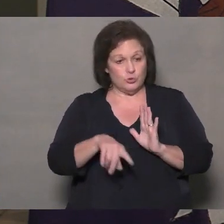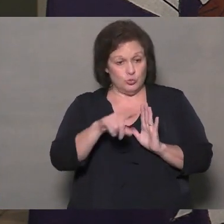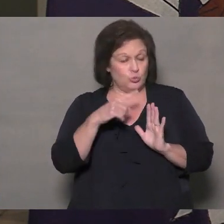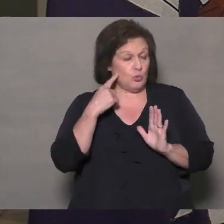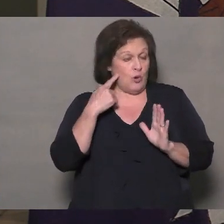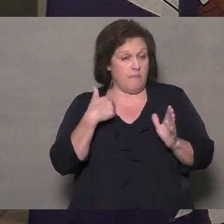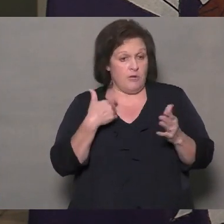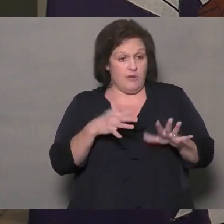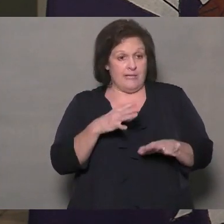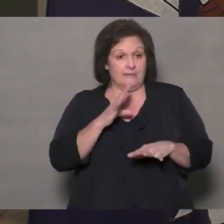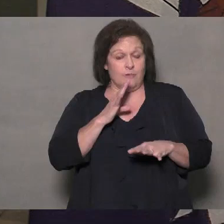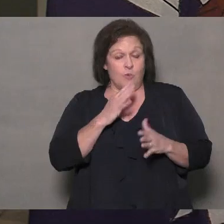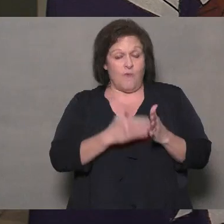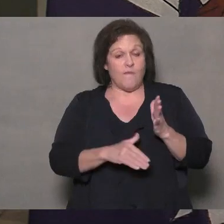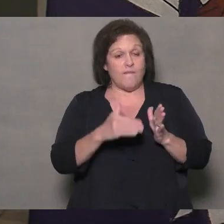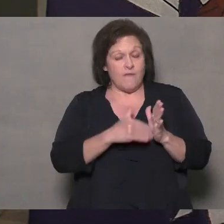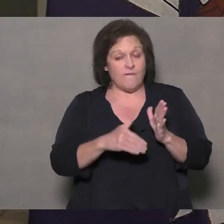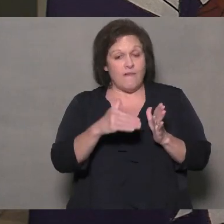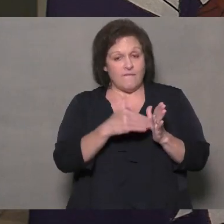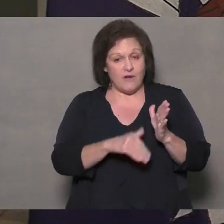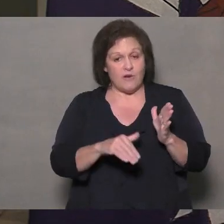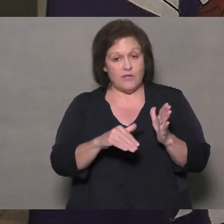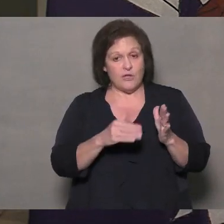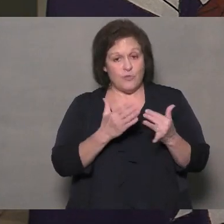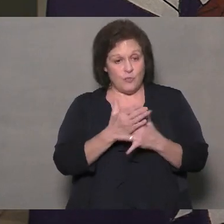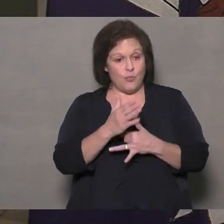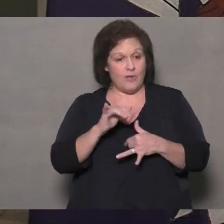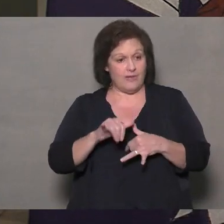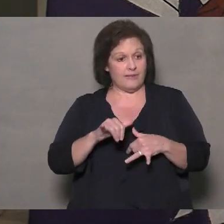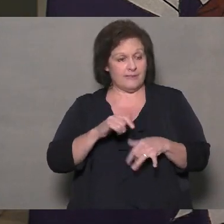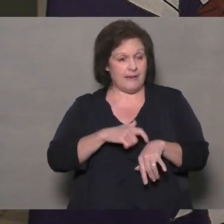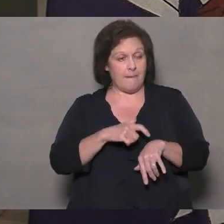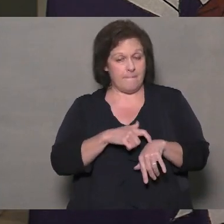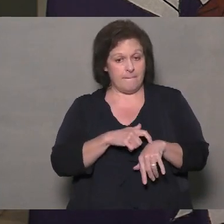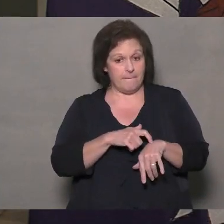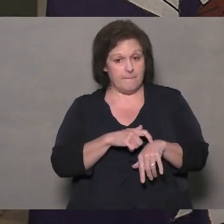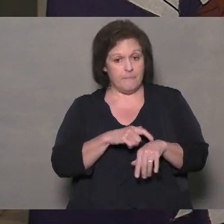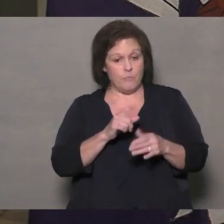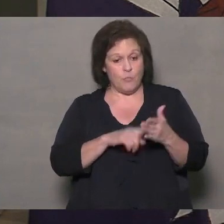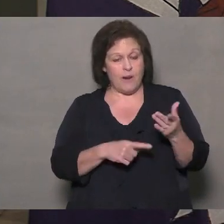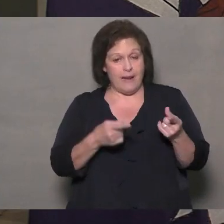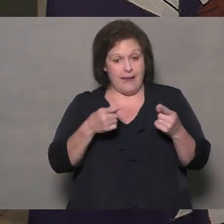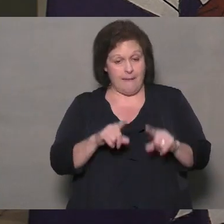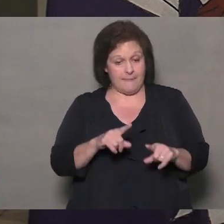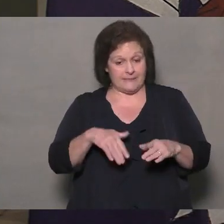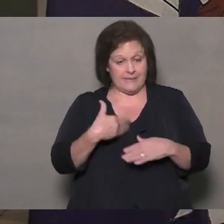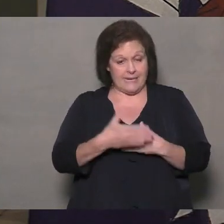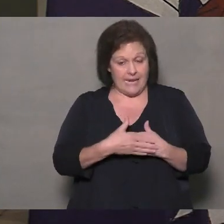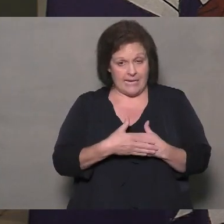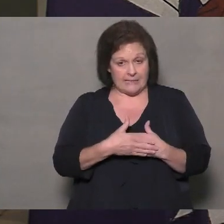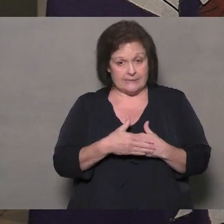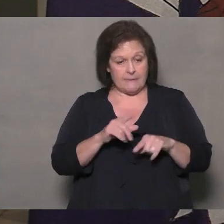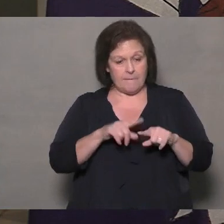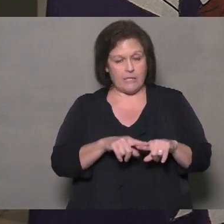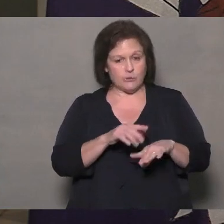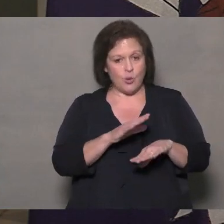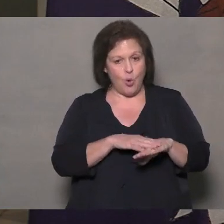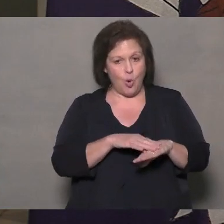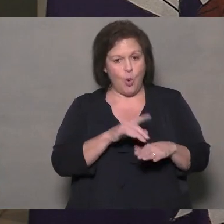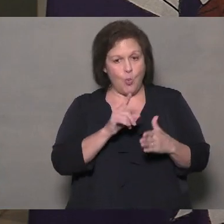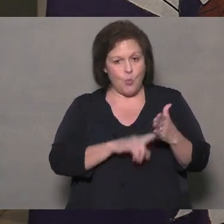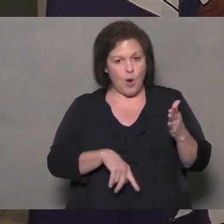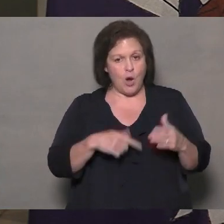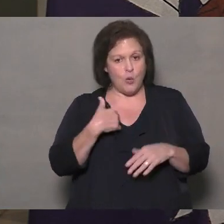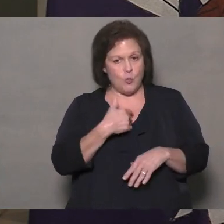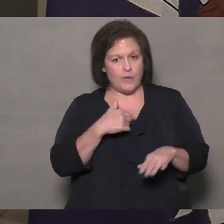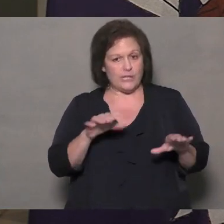me say over and over again throughout this crisis that what happens next depends on what